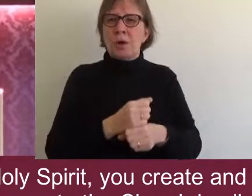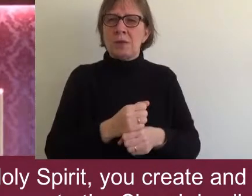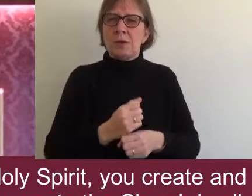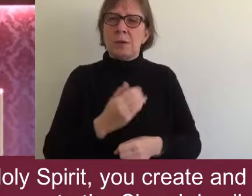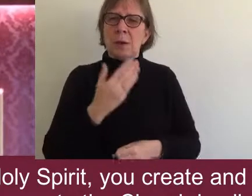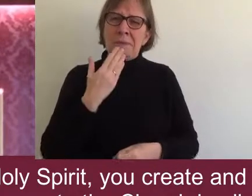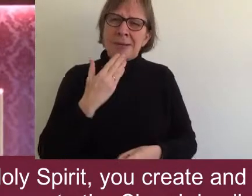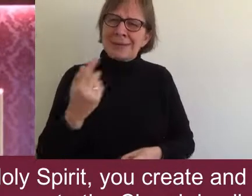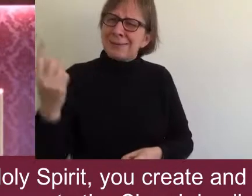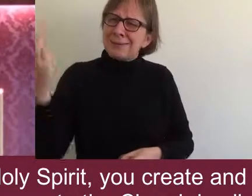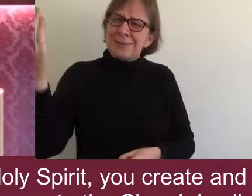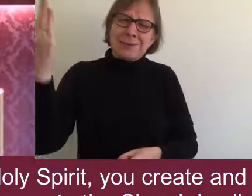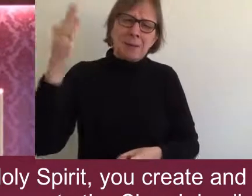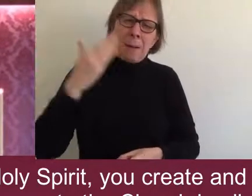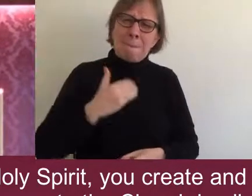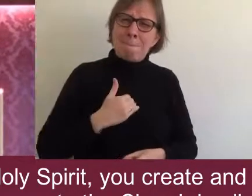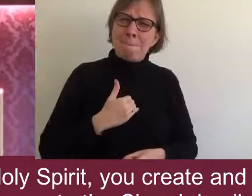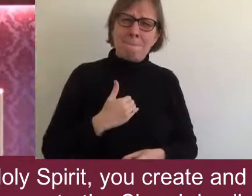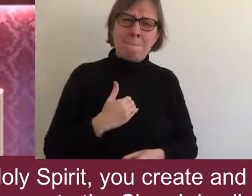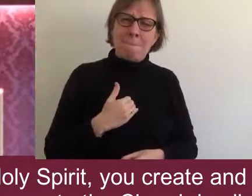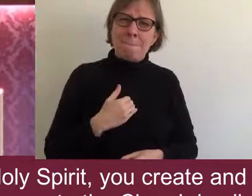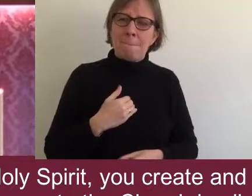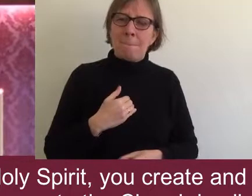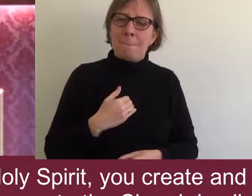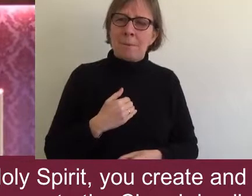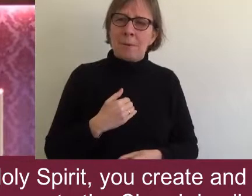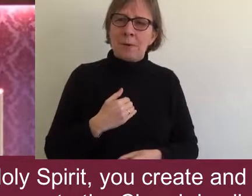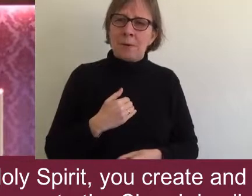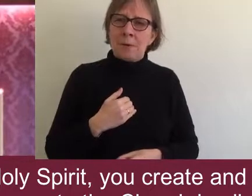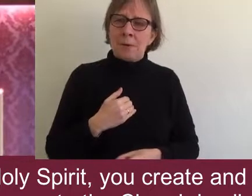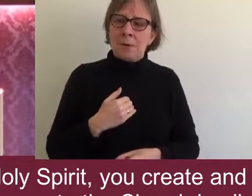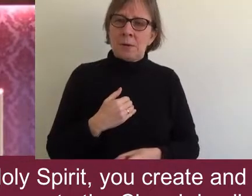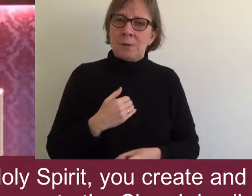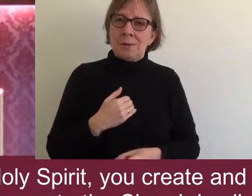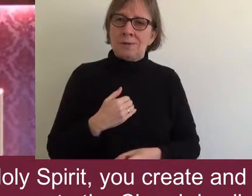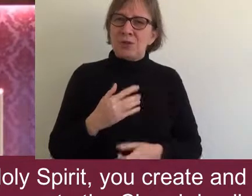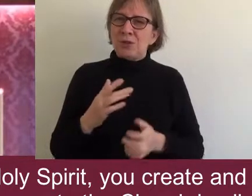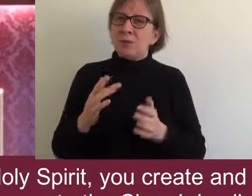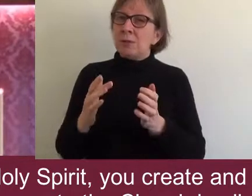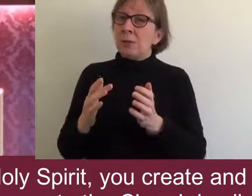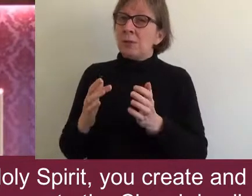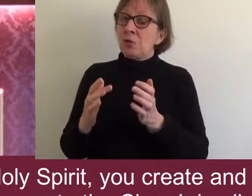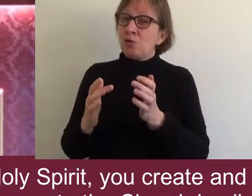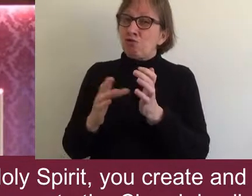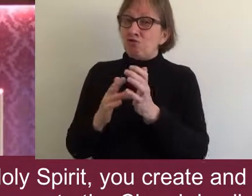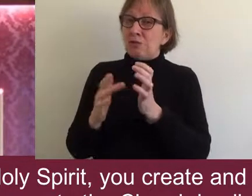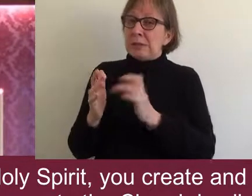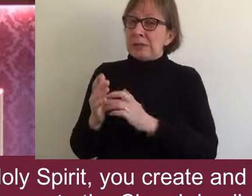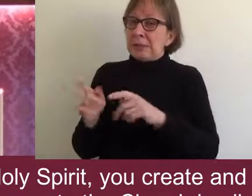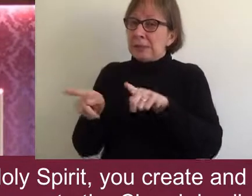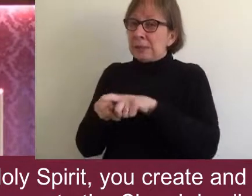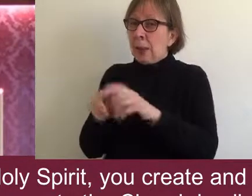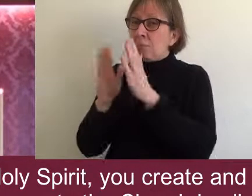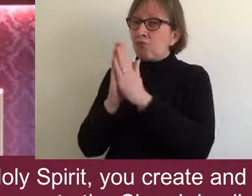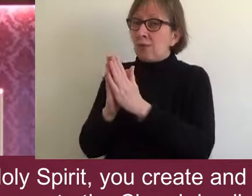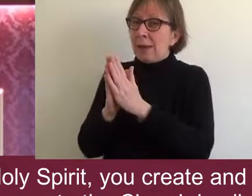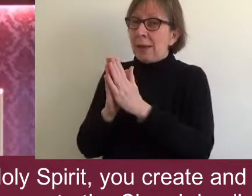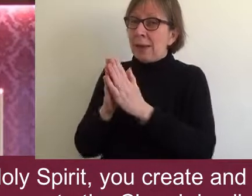our hearts the prayer which Jesus addressed to his Father on the eve of his